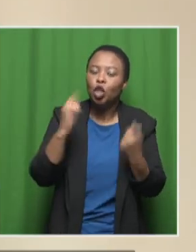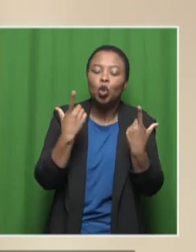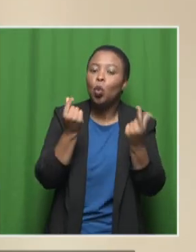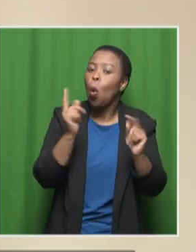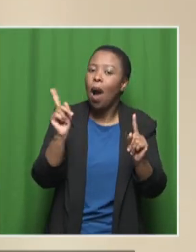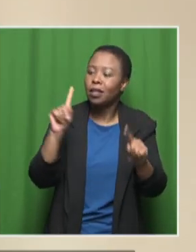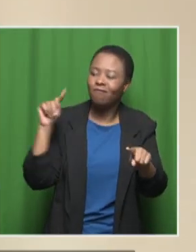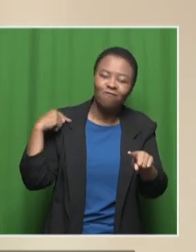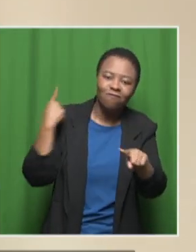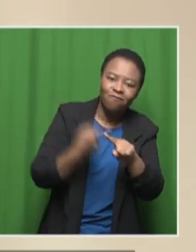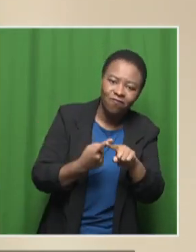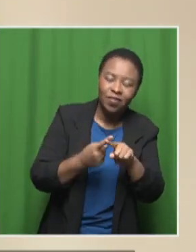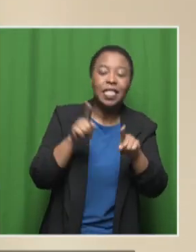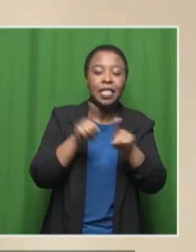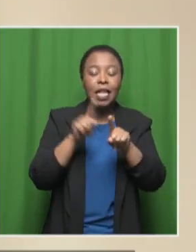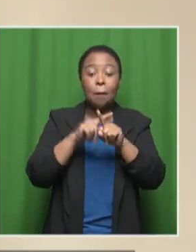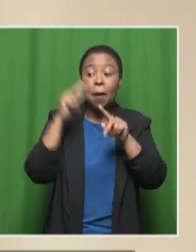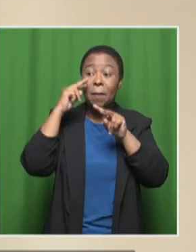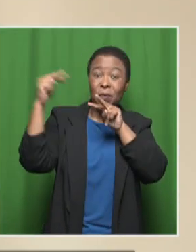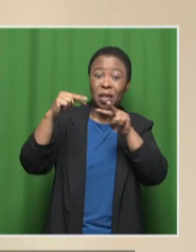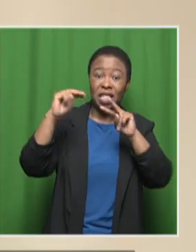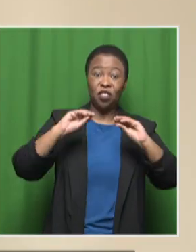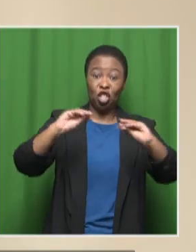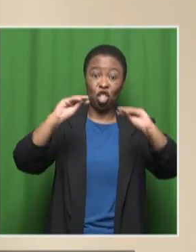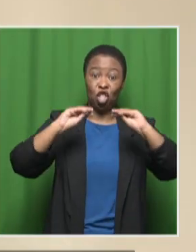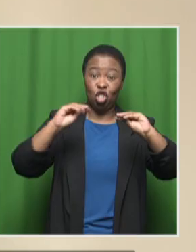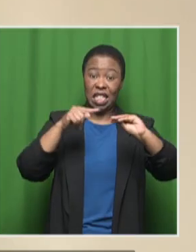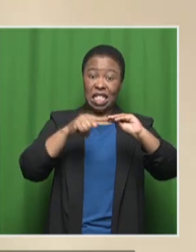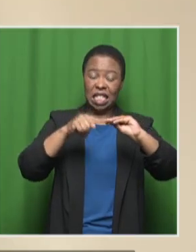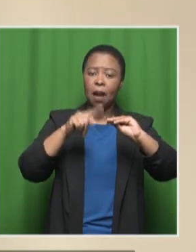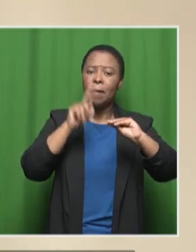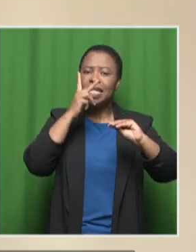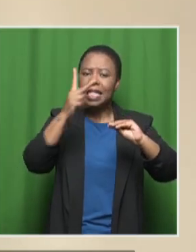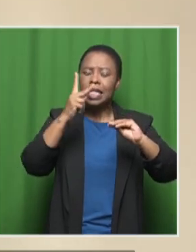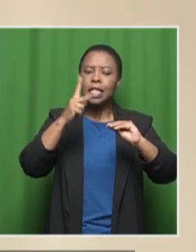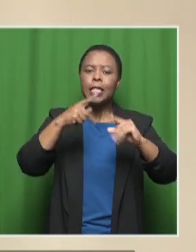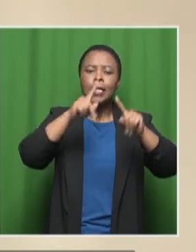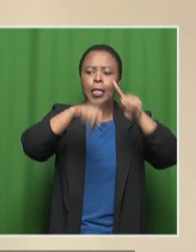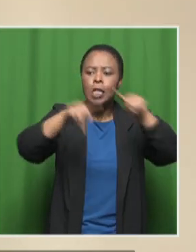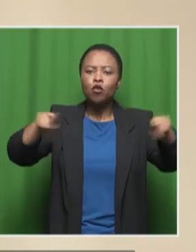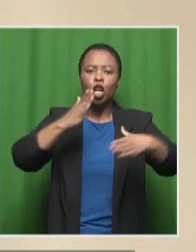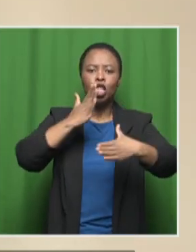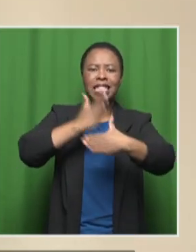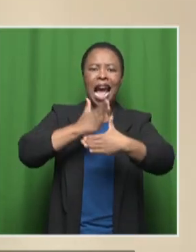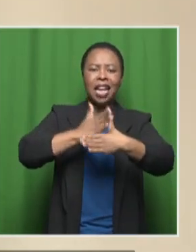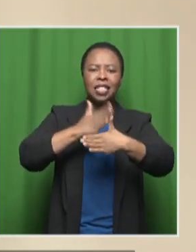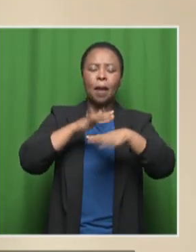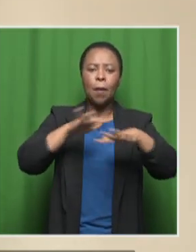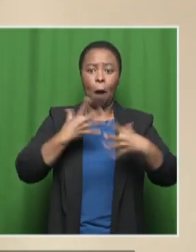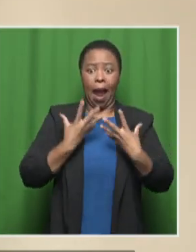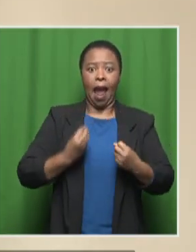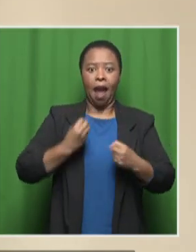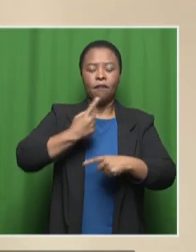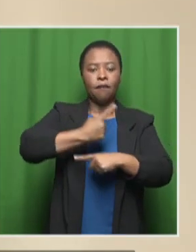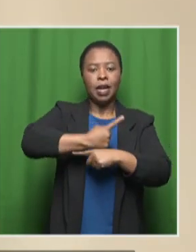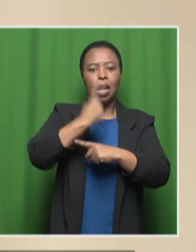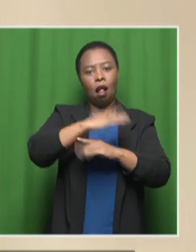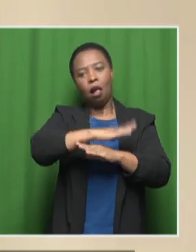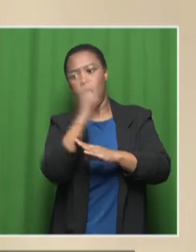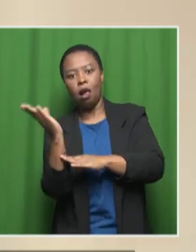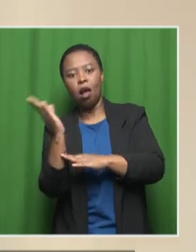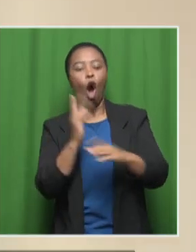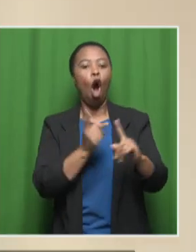teaching perspective, I think it's really about looking at the different tasks that people have in a day and looking at what can be